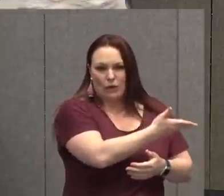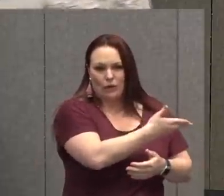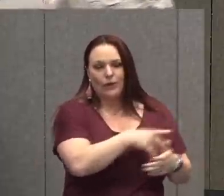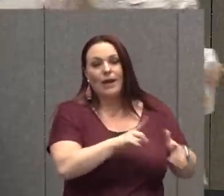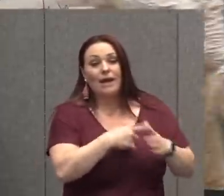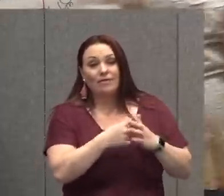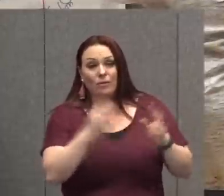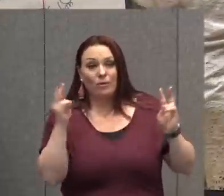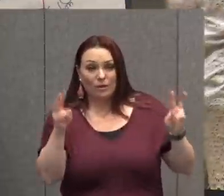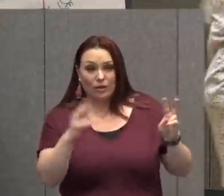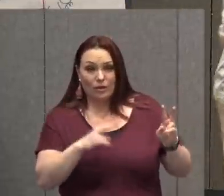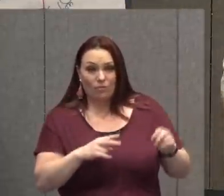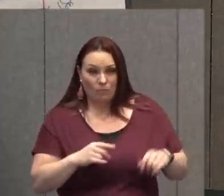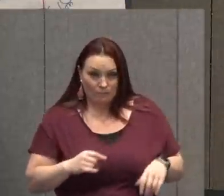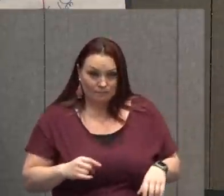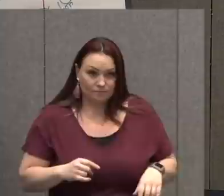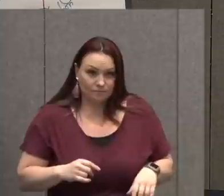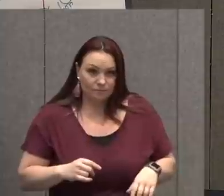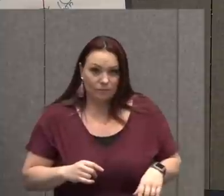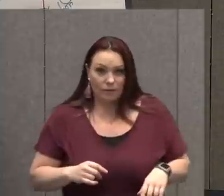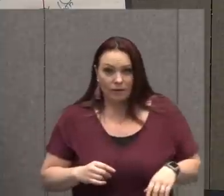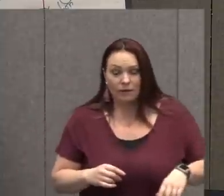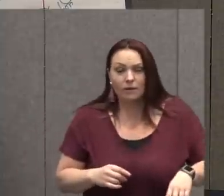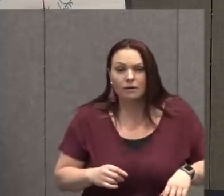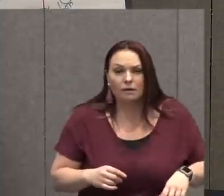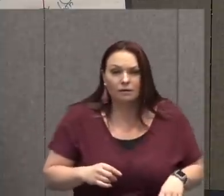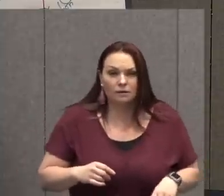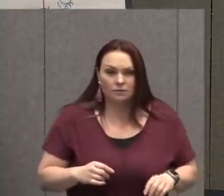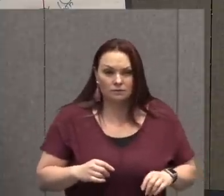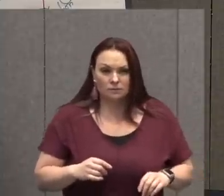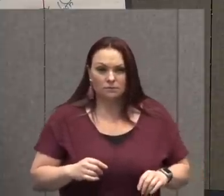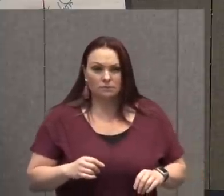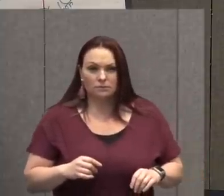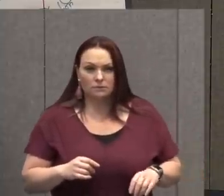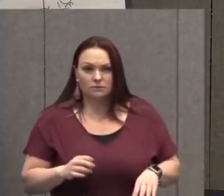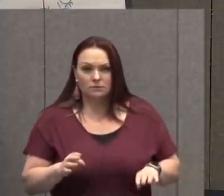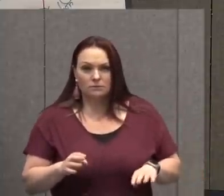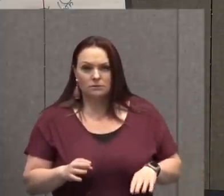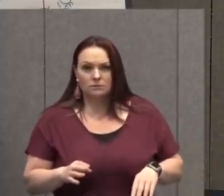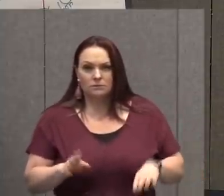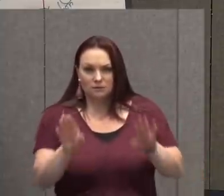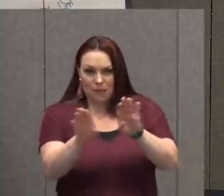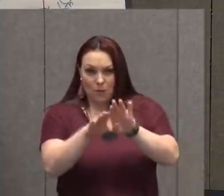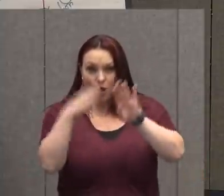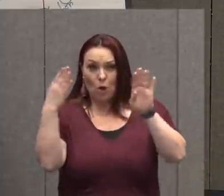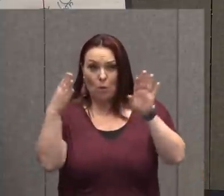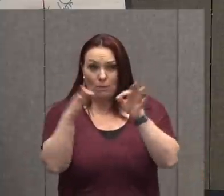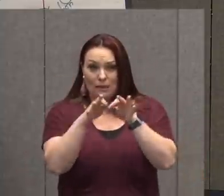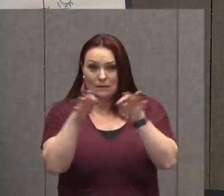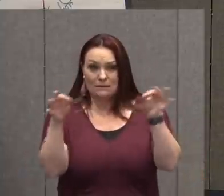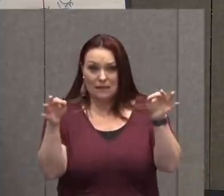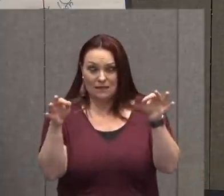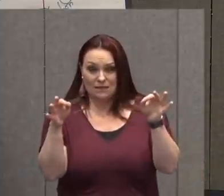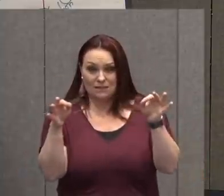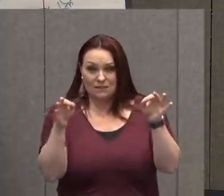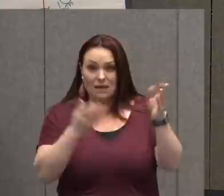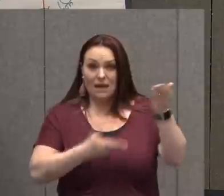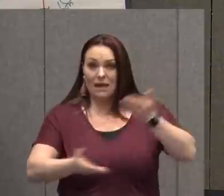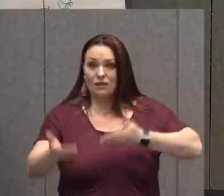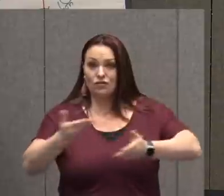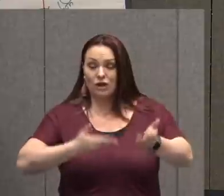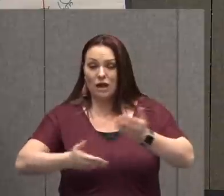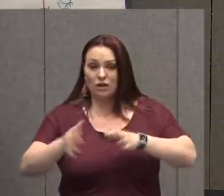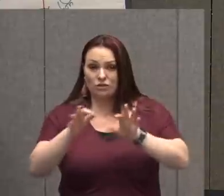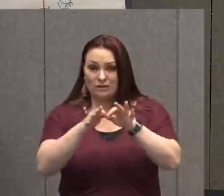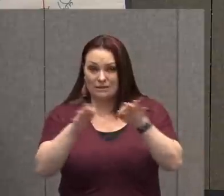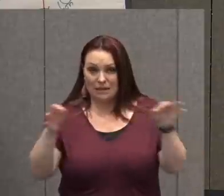And we're going to look. So here is our opening sentence, which is our introductory